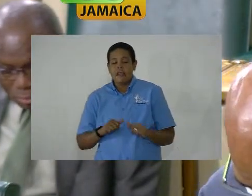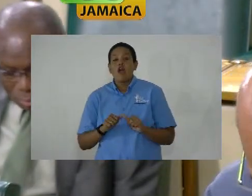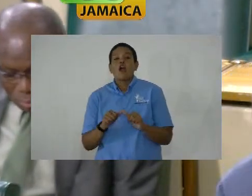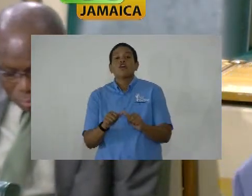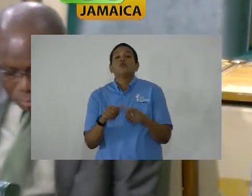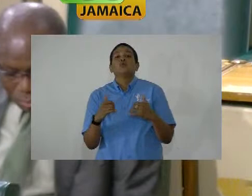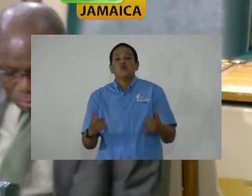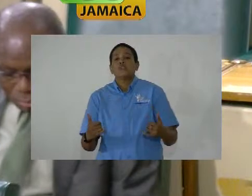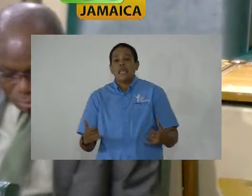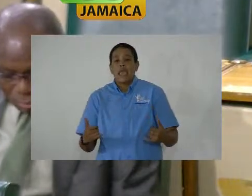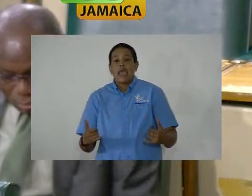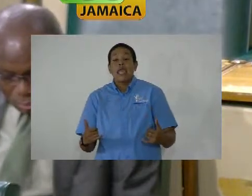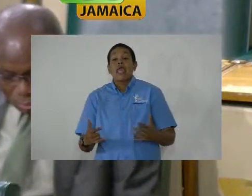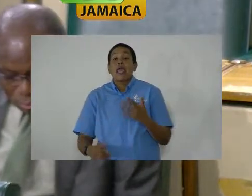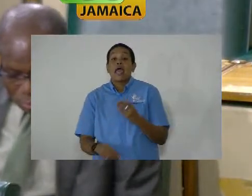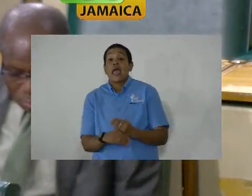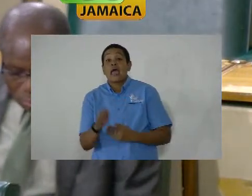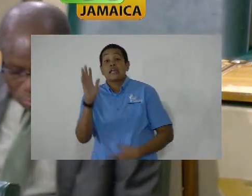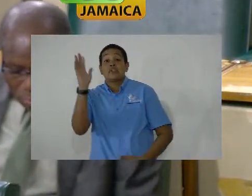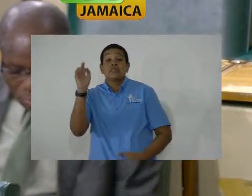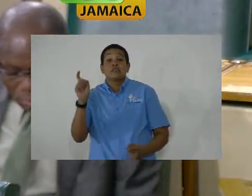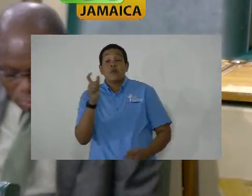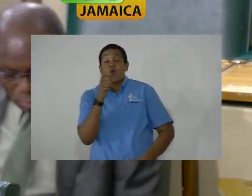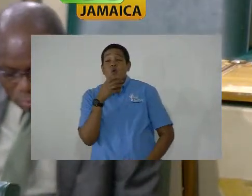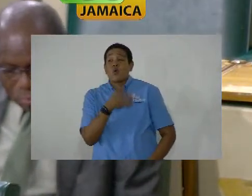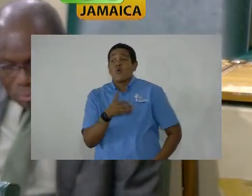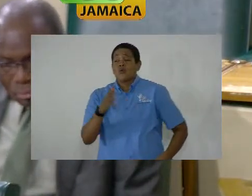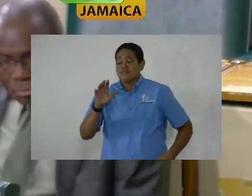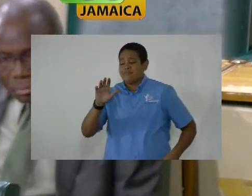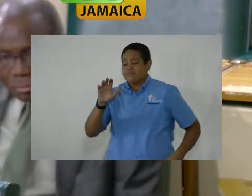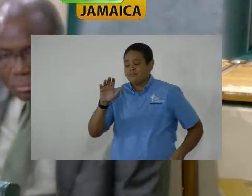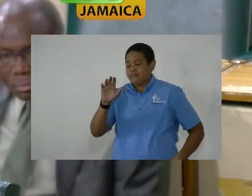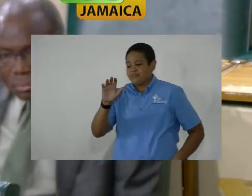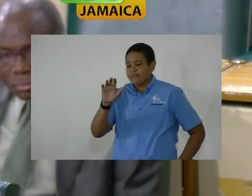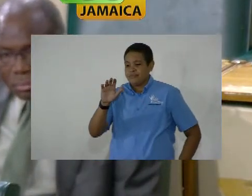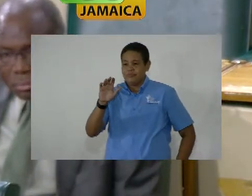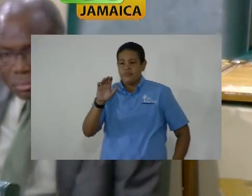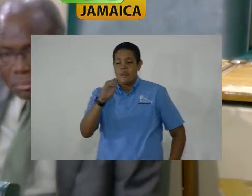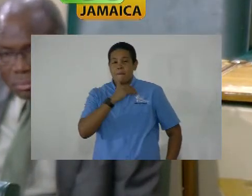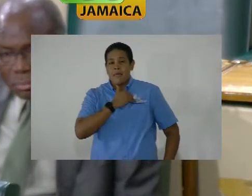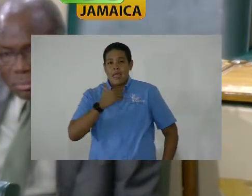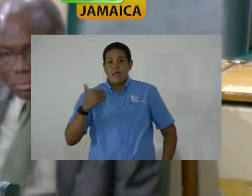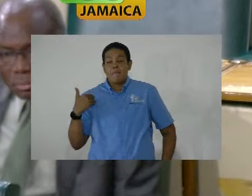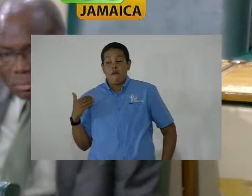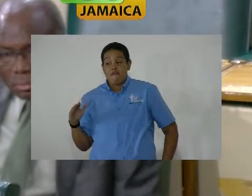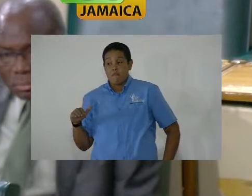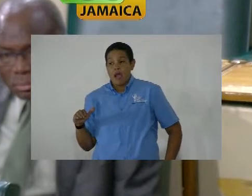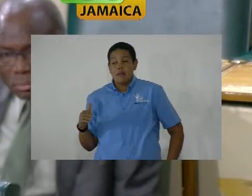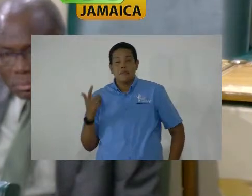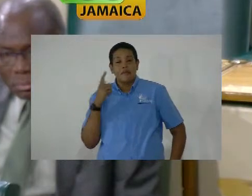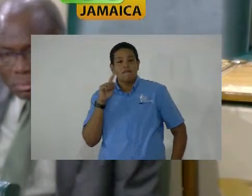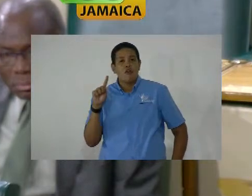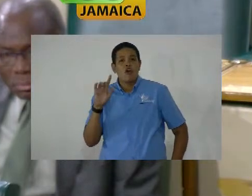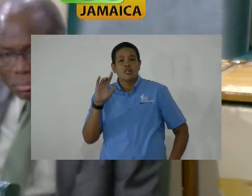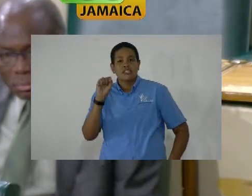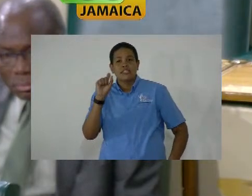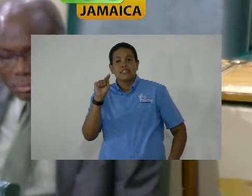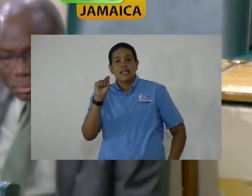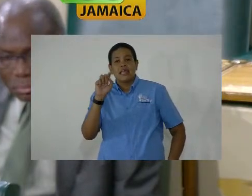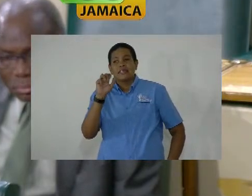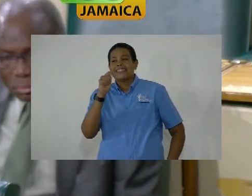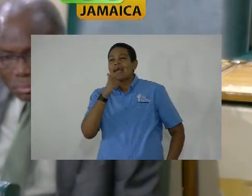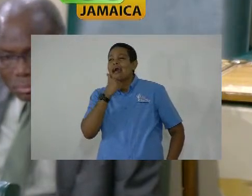continued today, and the Speaker will be the Member of Parliament for St. Andrew